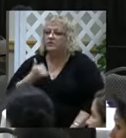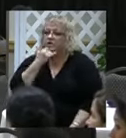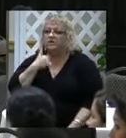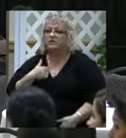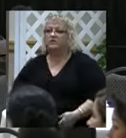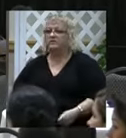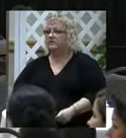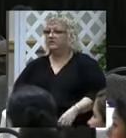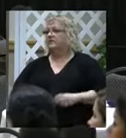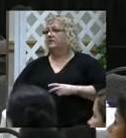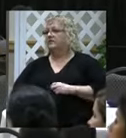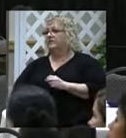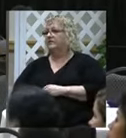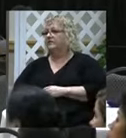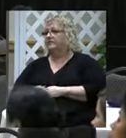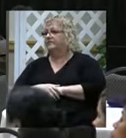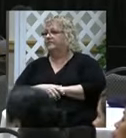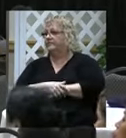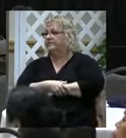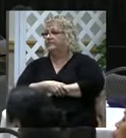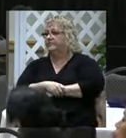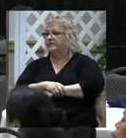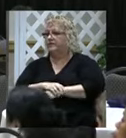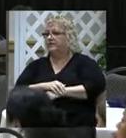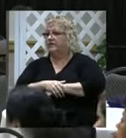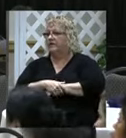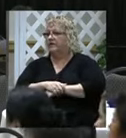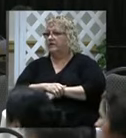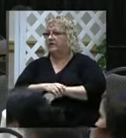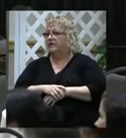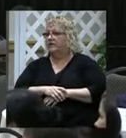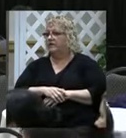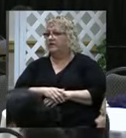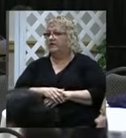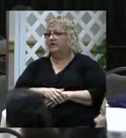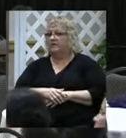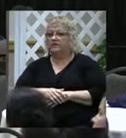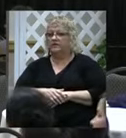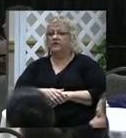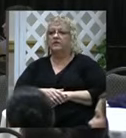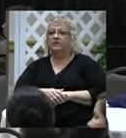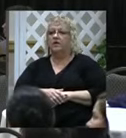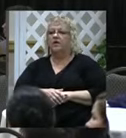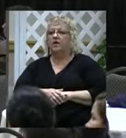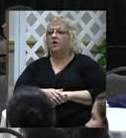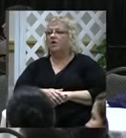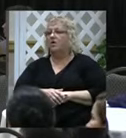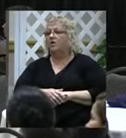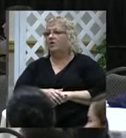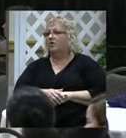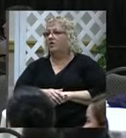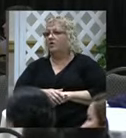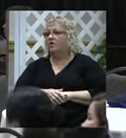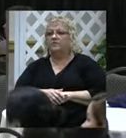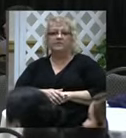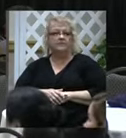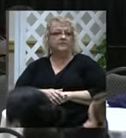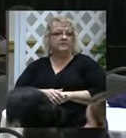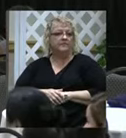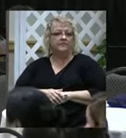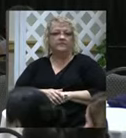sorry, Brandon was his name, but he came in and okay, and someone else. So I guess there's a volunteer group